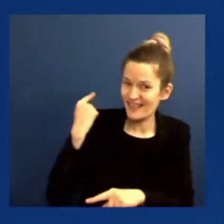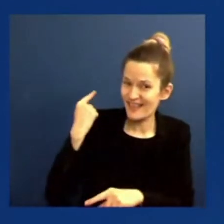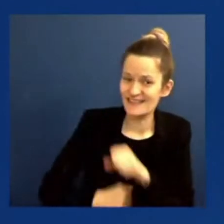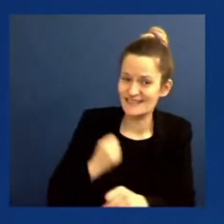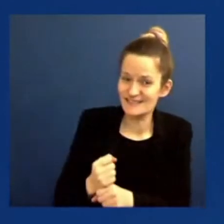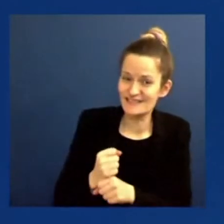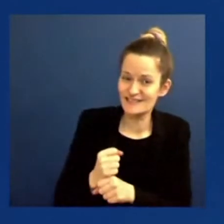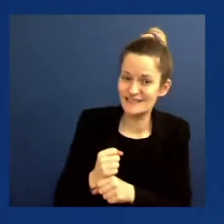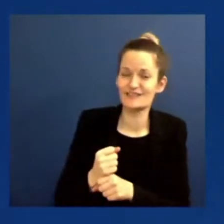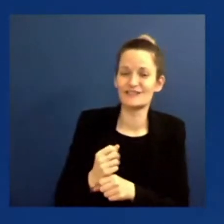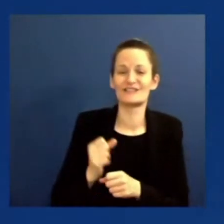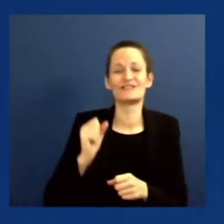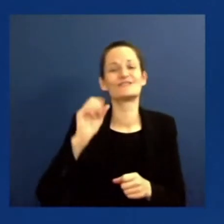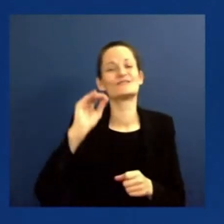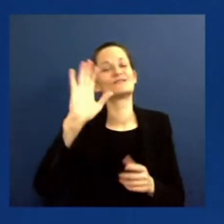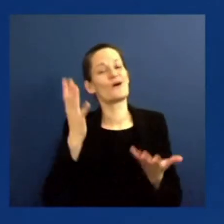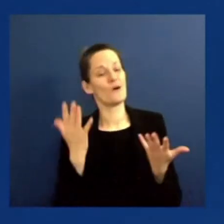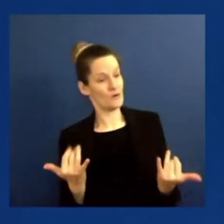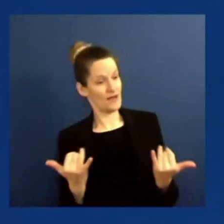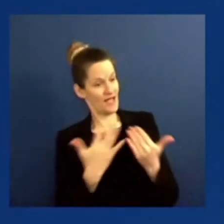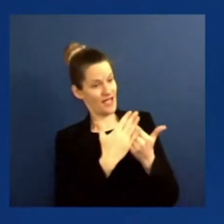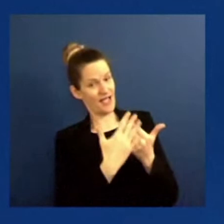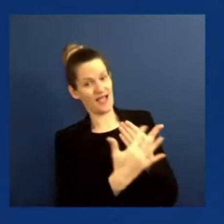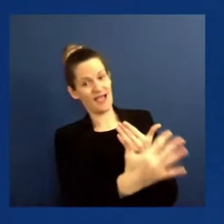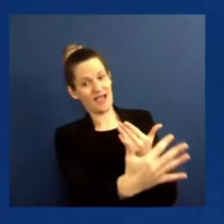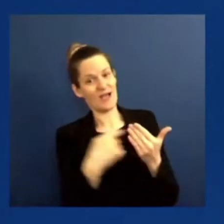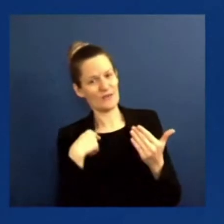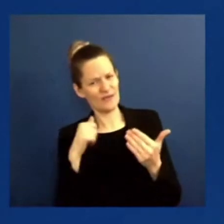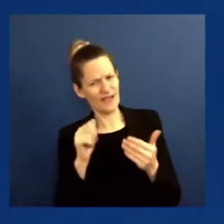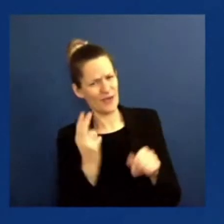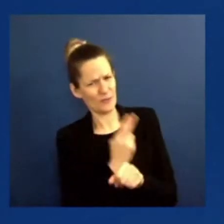that toolkit to make sure that we can deal with any scenario.